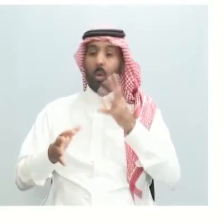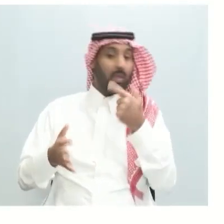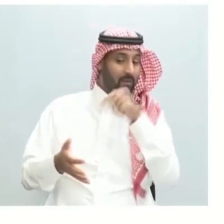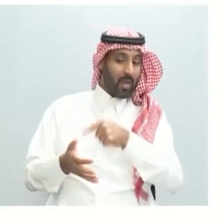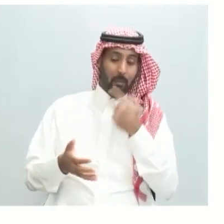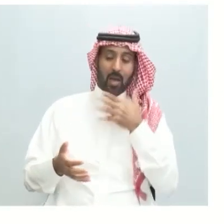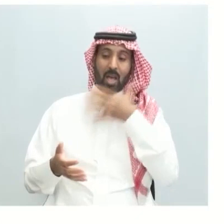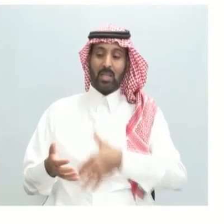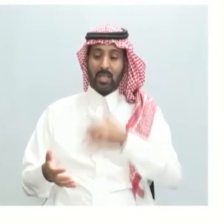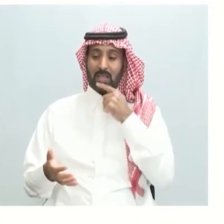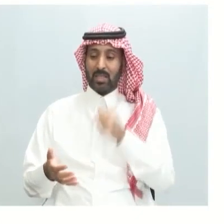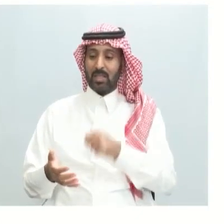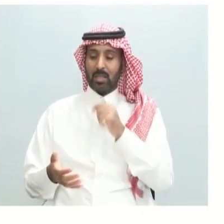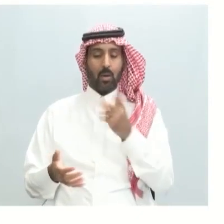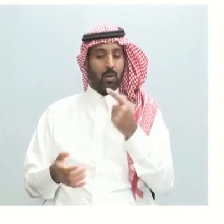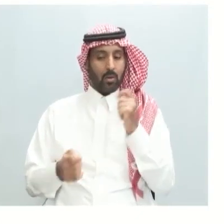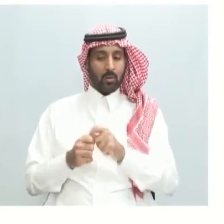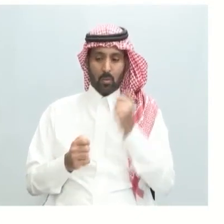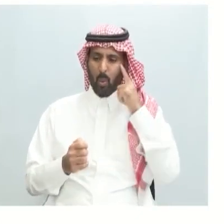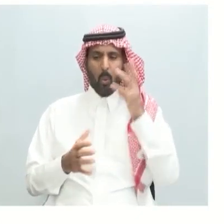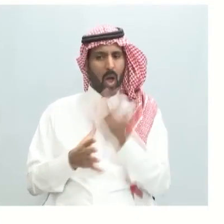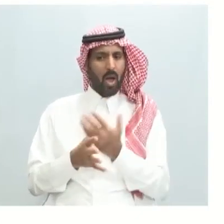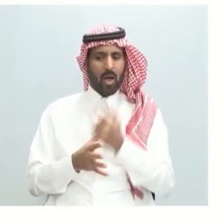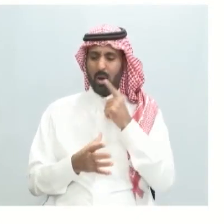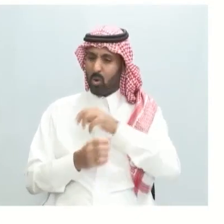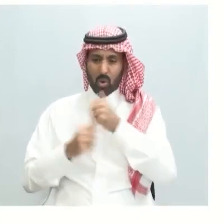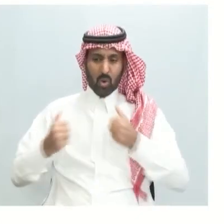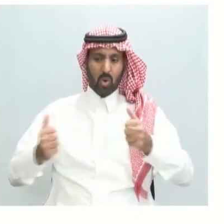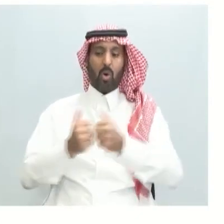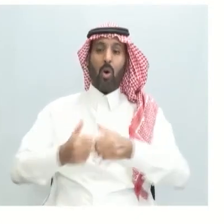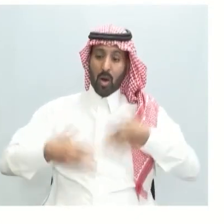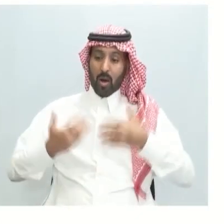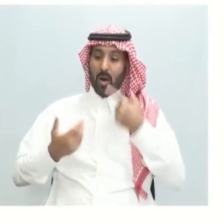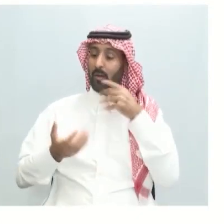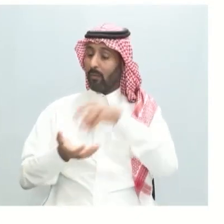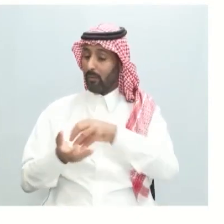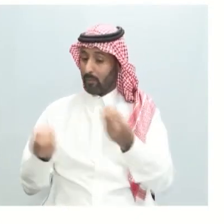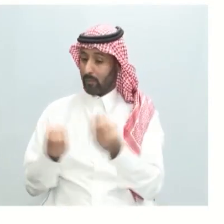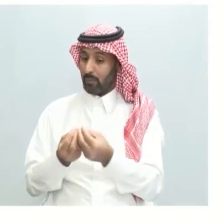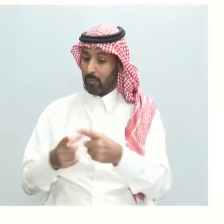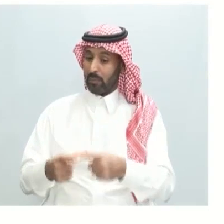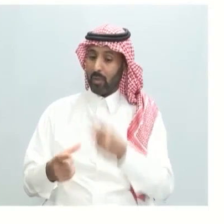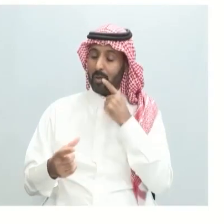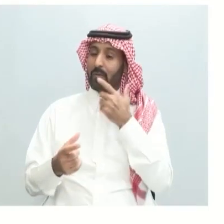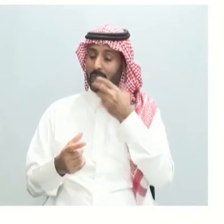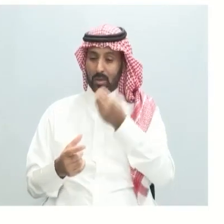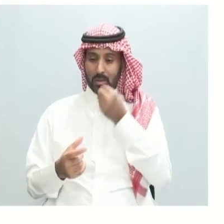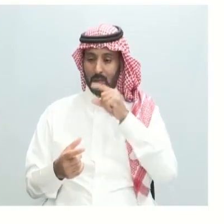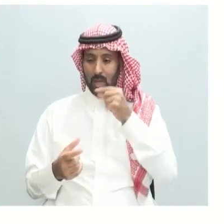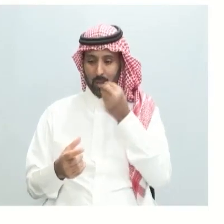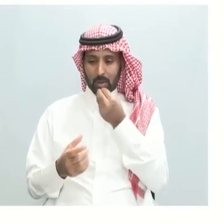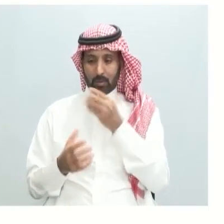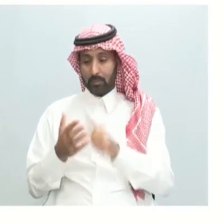My grandparents. What makes it famous? The whole family celebrates their occasions there, even the Eid. The